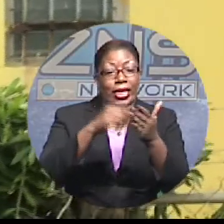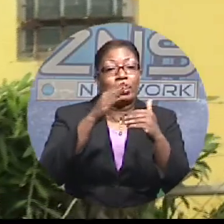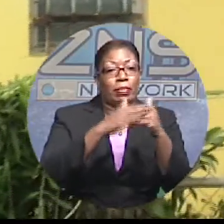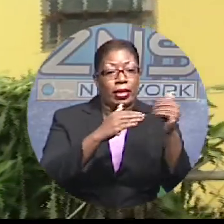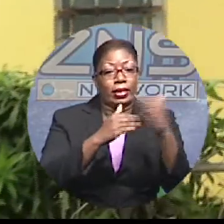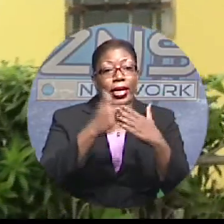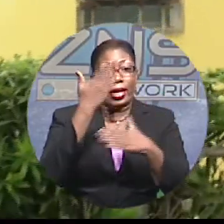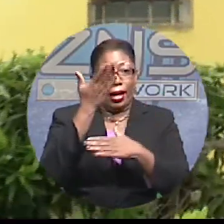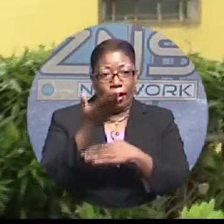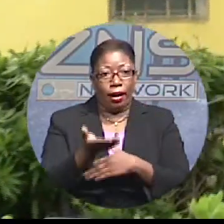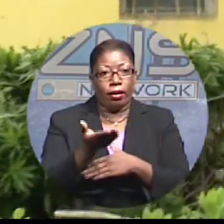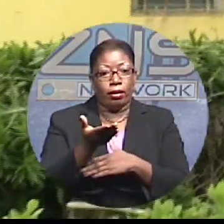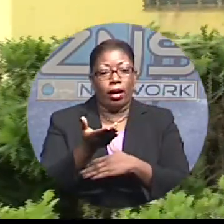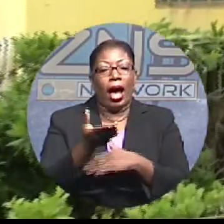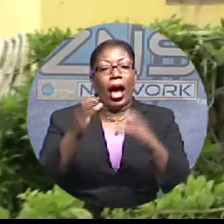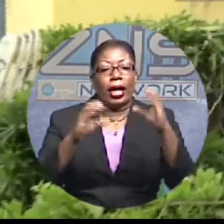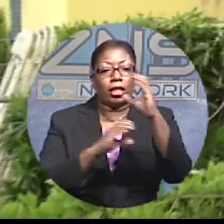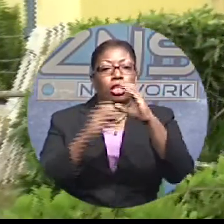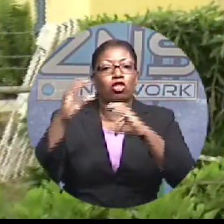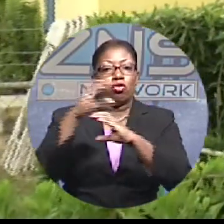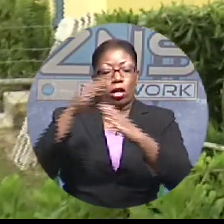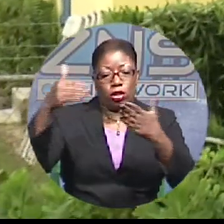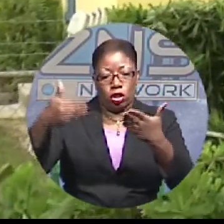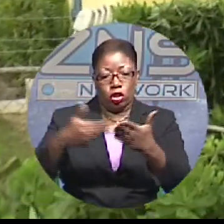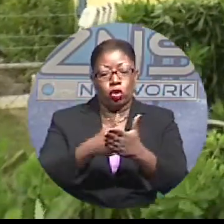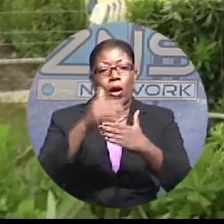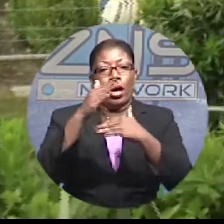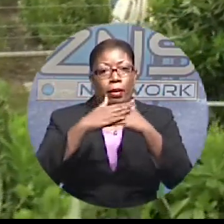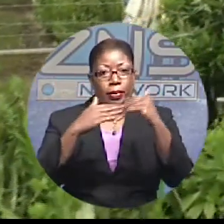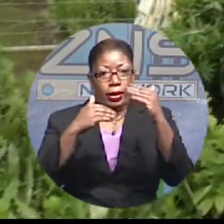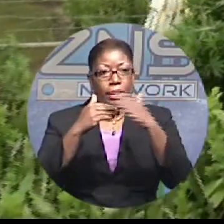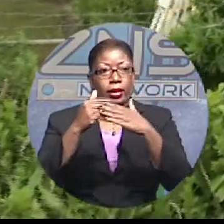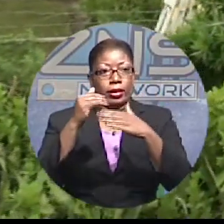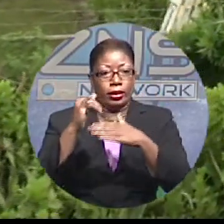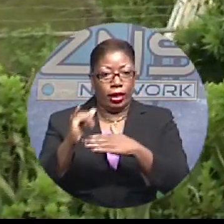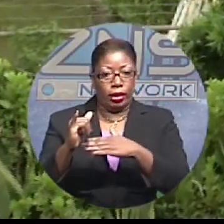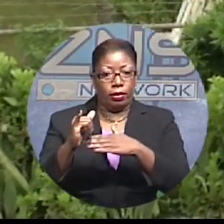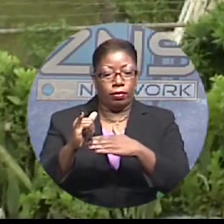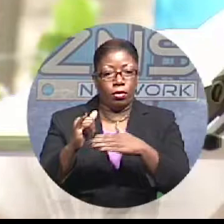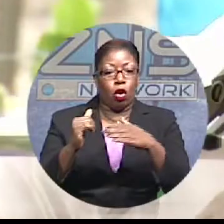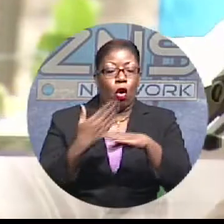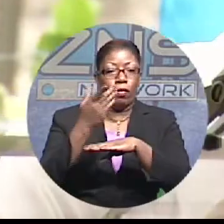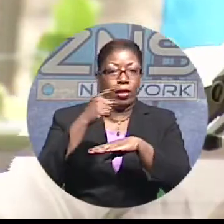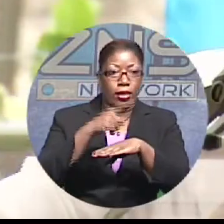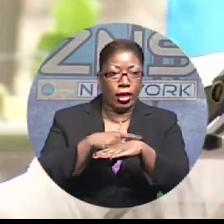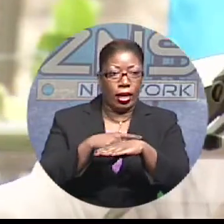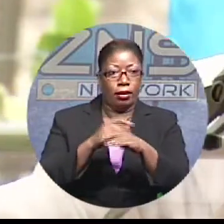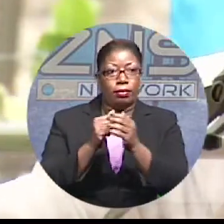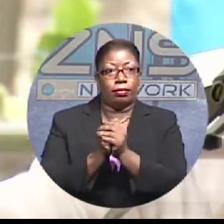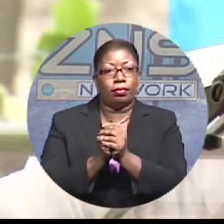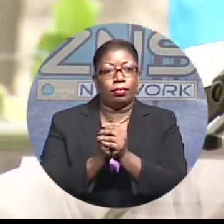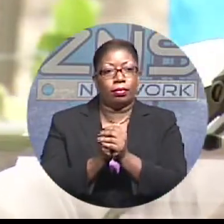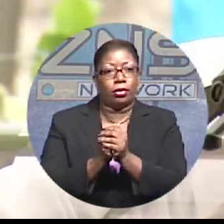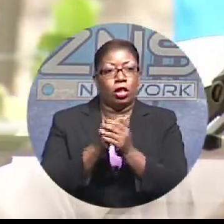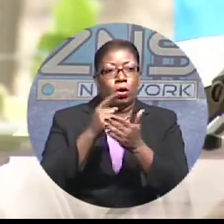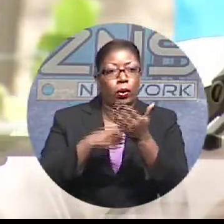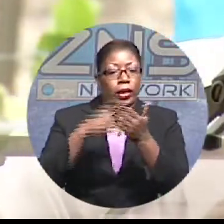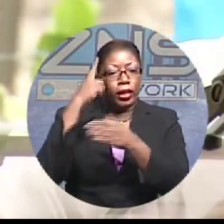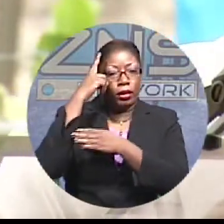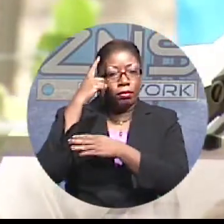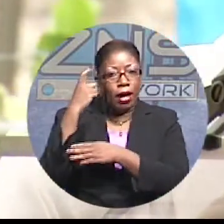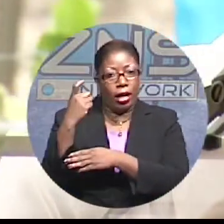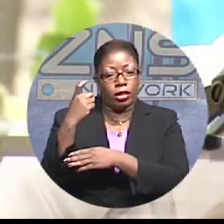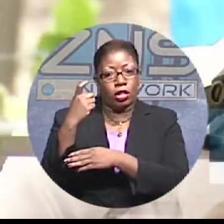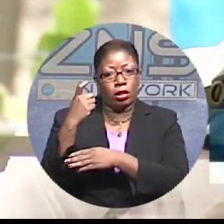right and begin the construction so that over the period we can raise the remainder. Could you imagine what it means to us to